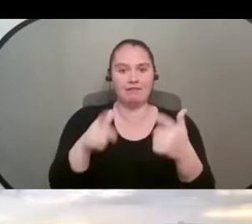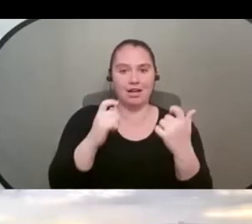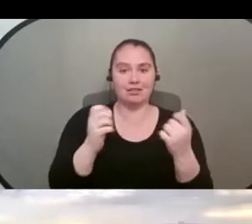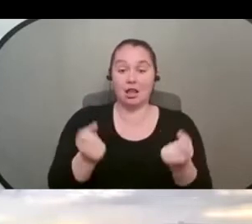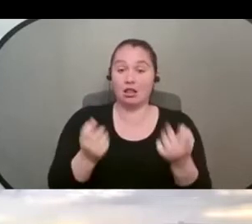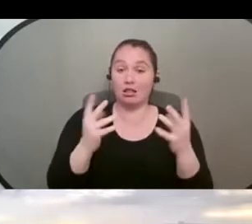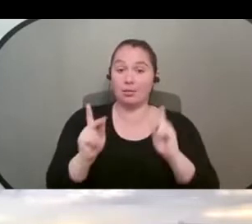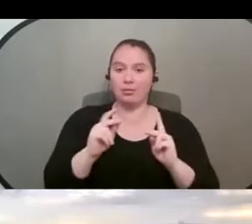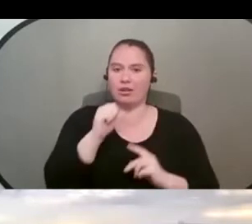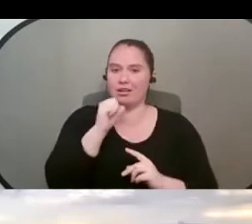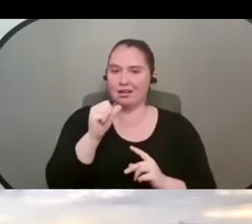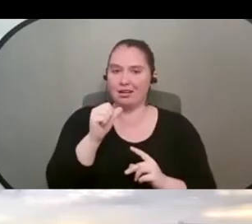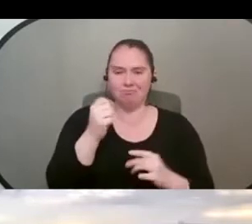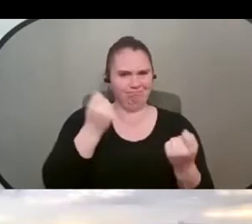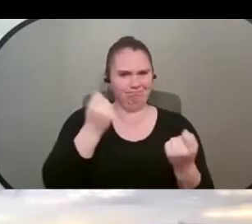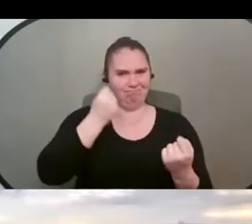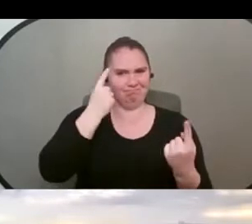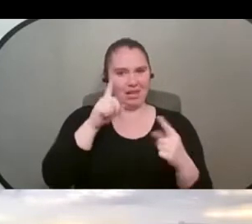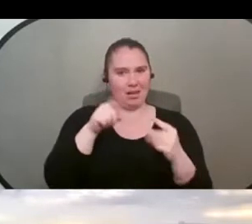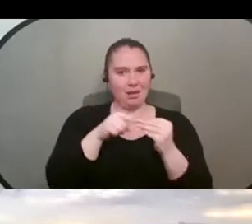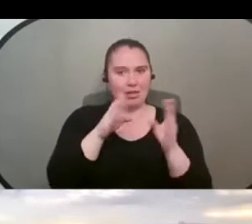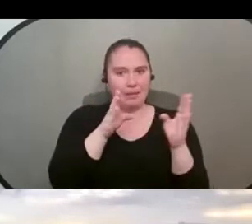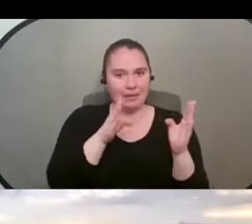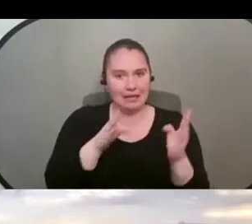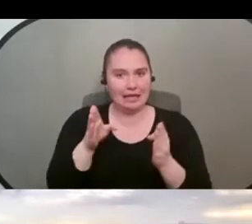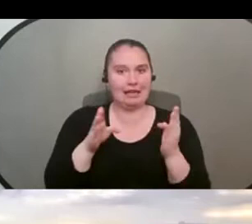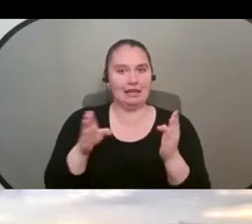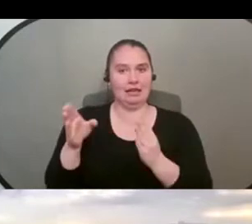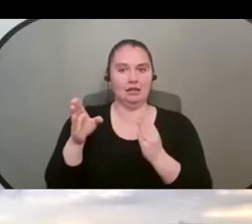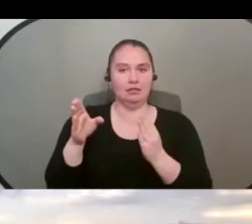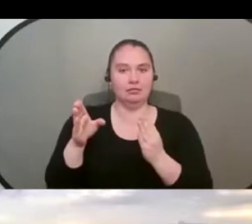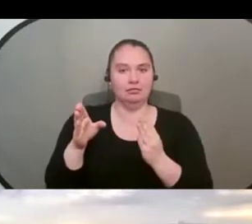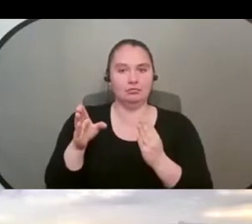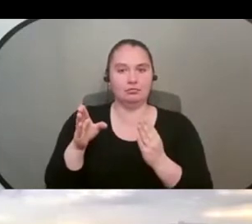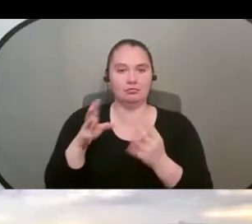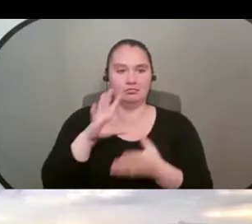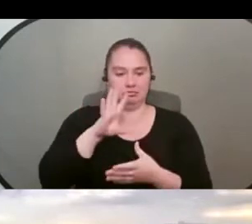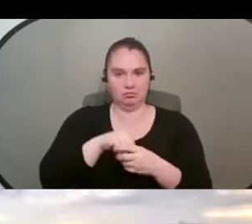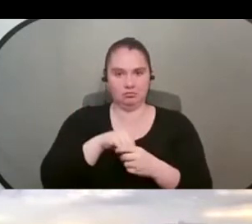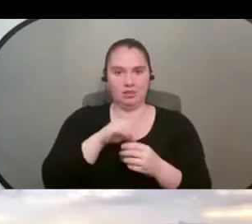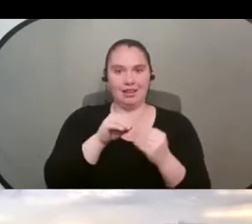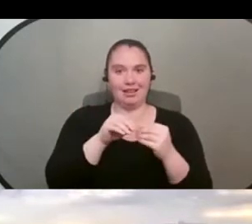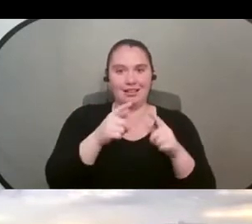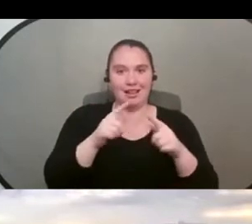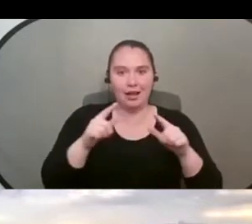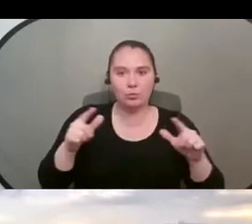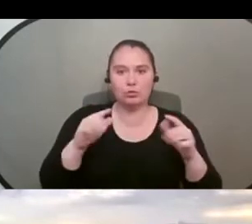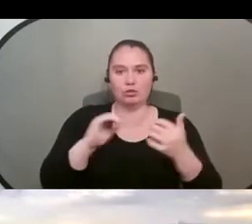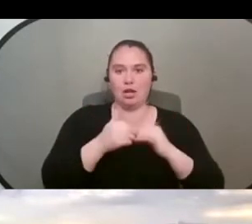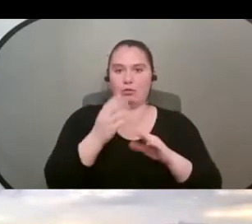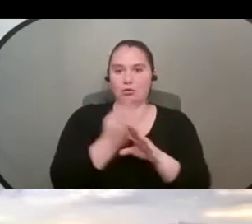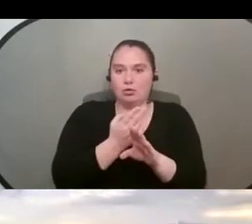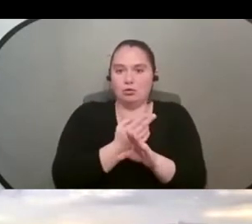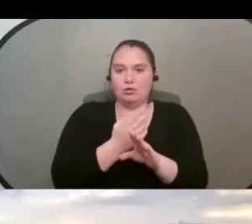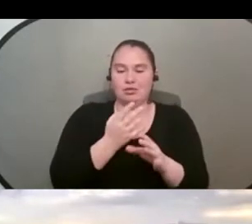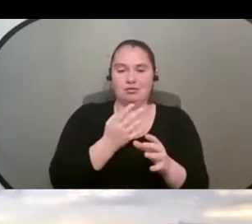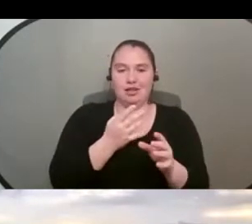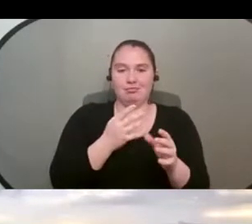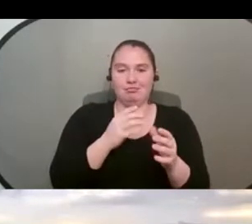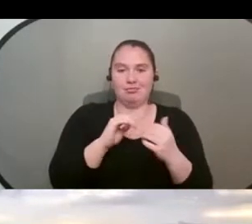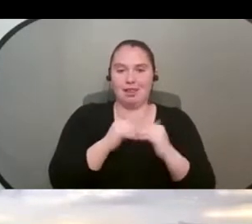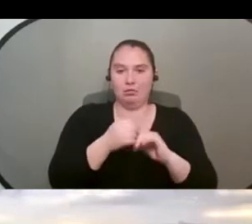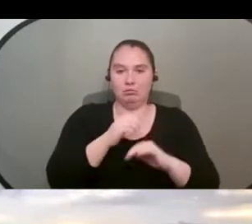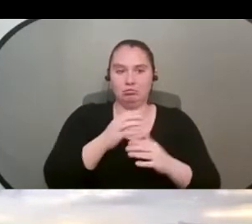about the plan that they were voting for, or the language in the question in the way that it was framed. But I think we're